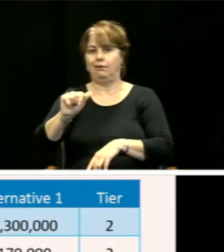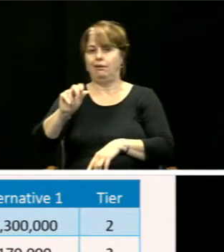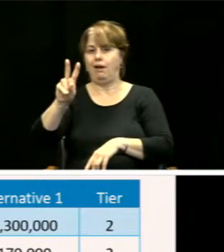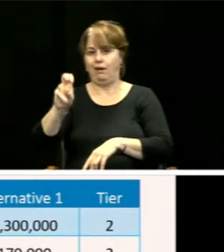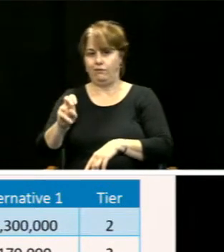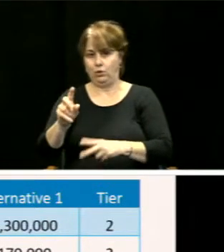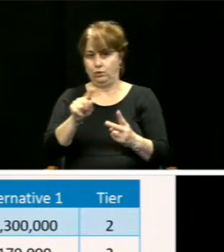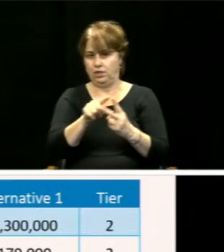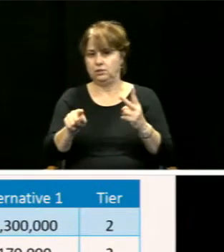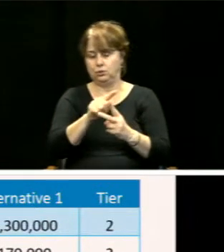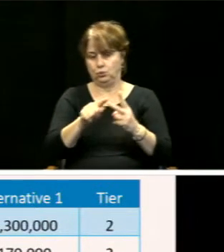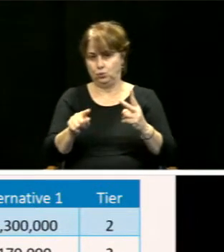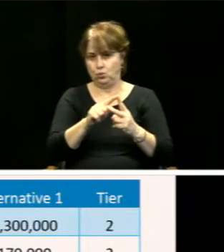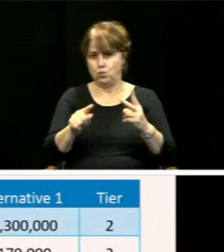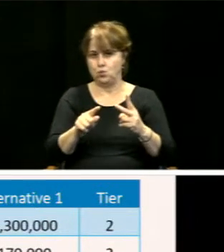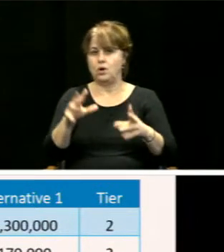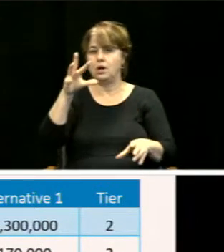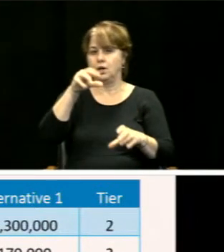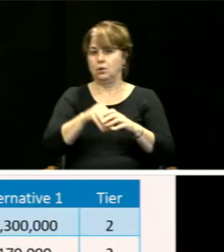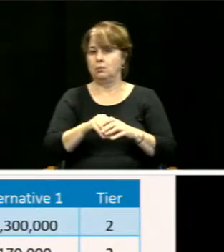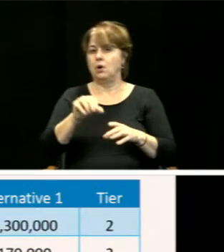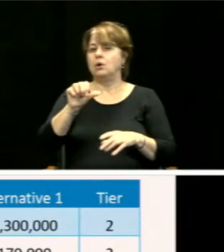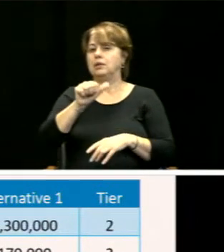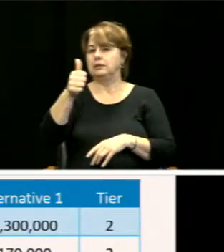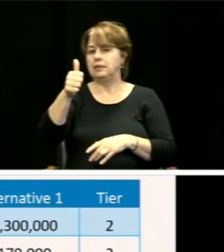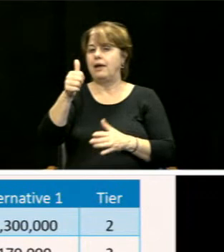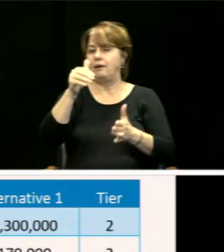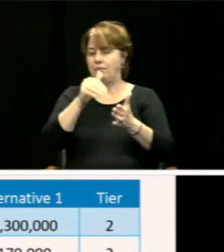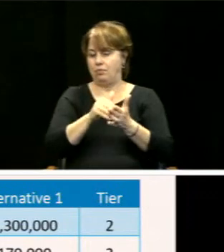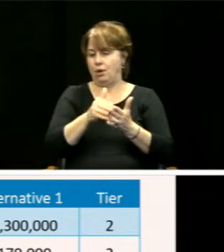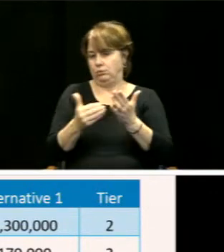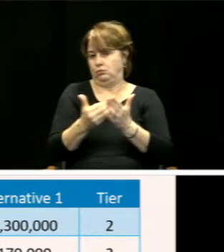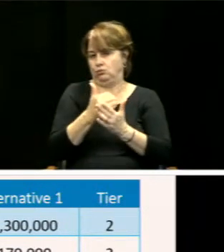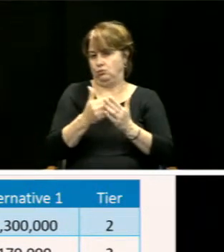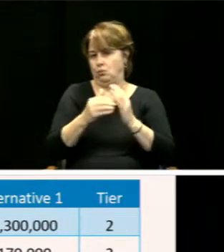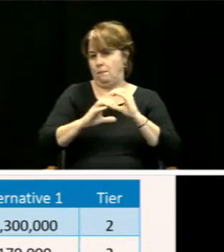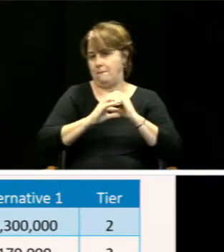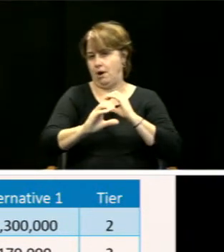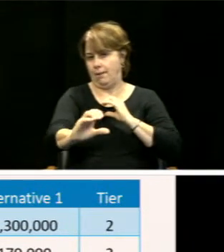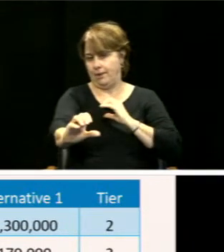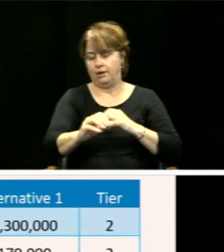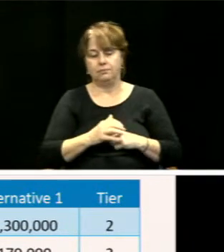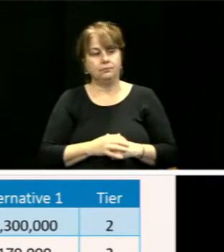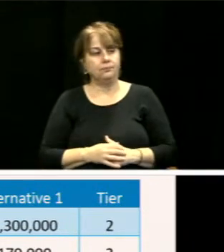systems that included approximately 10,000 linear feet of new piping.